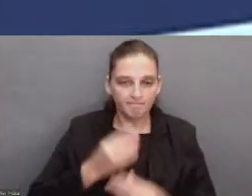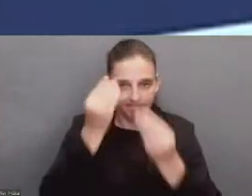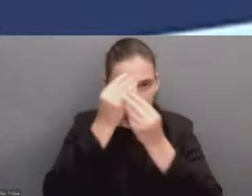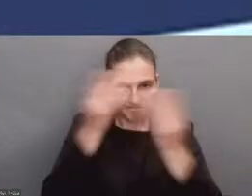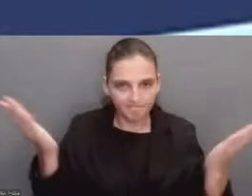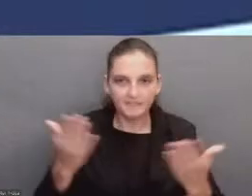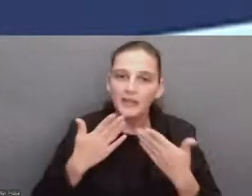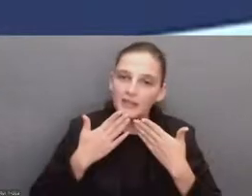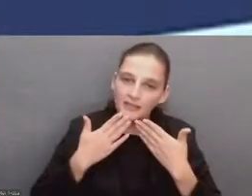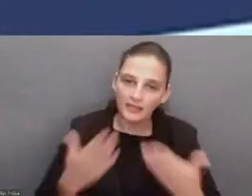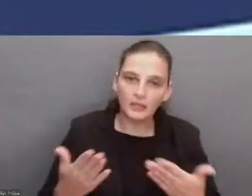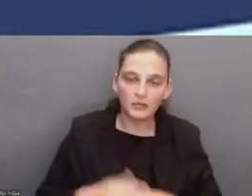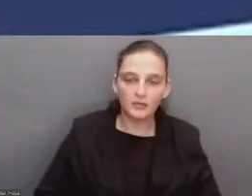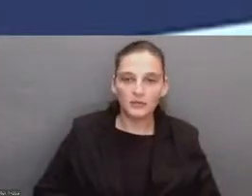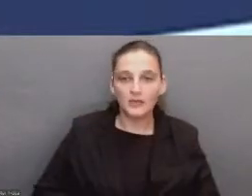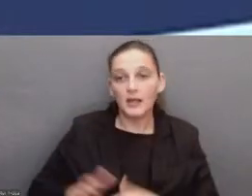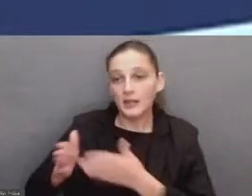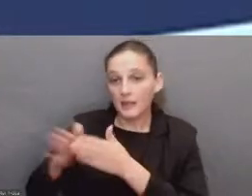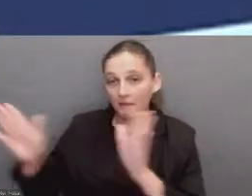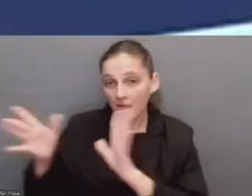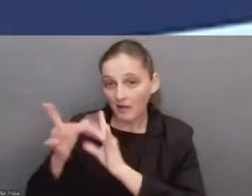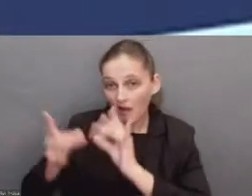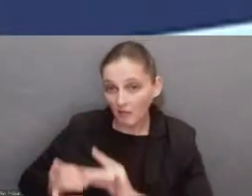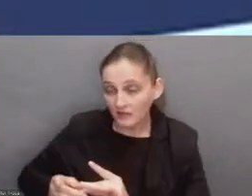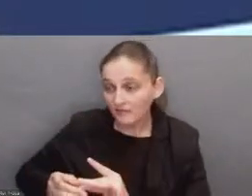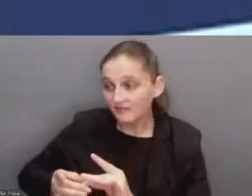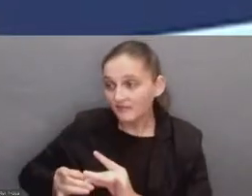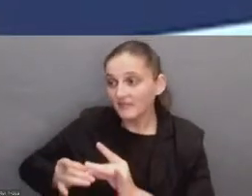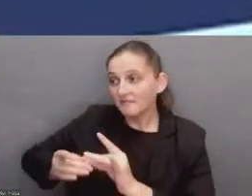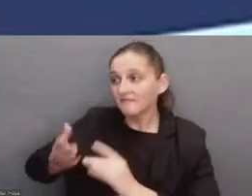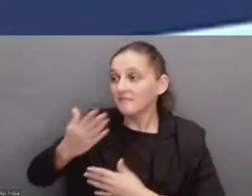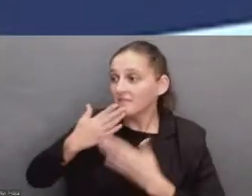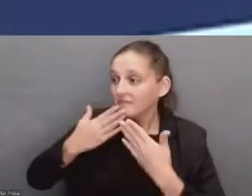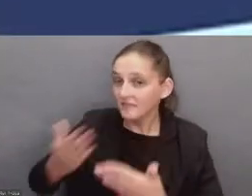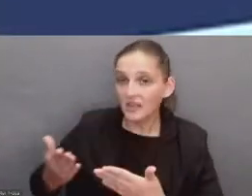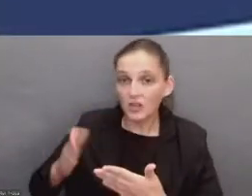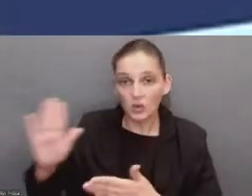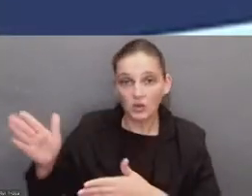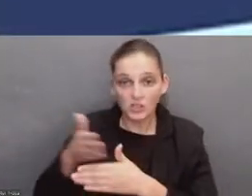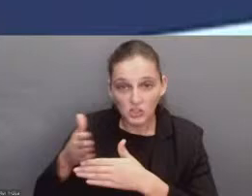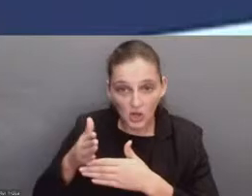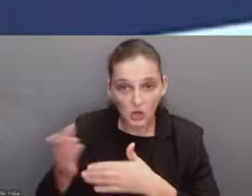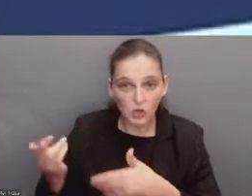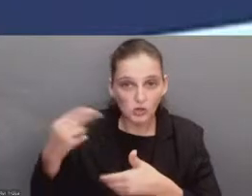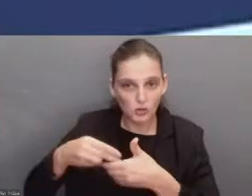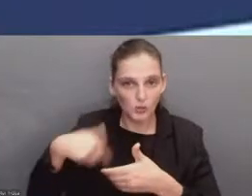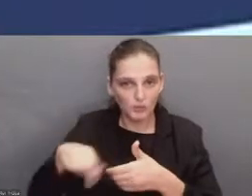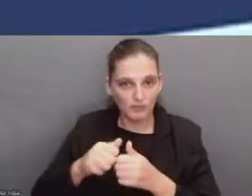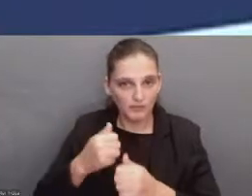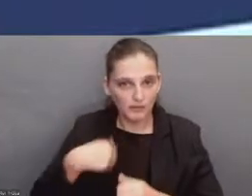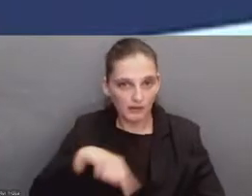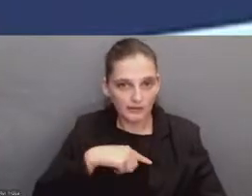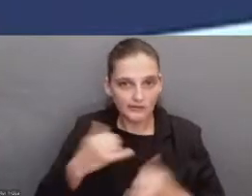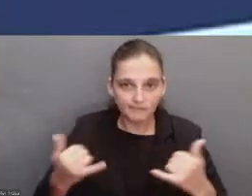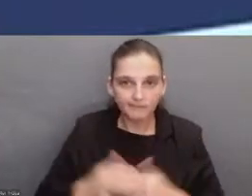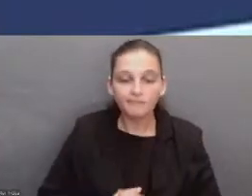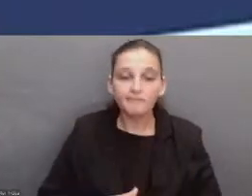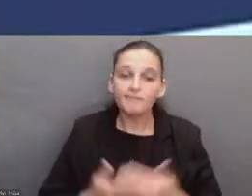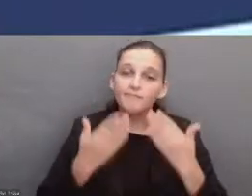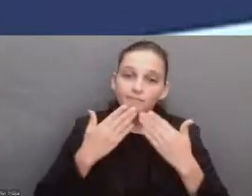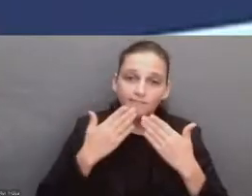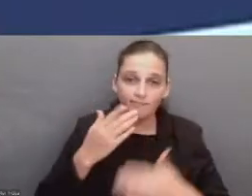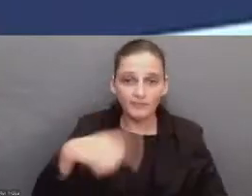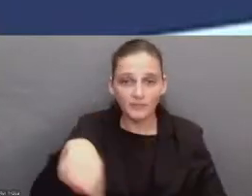of the public comment, thank you to everyone for sharing and joining with us today. A special thanks, of course, to all of our